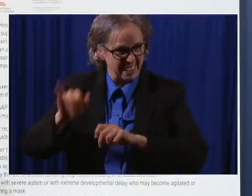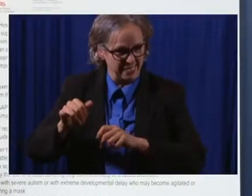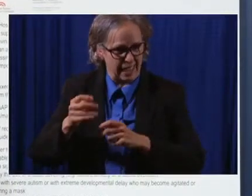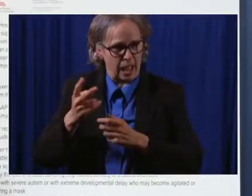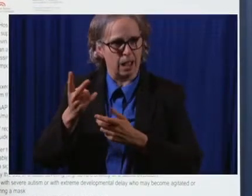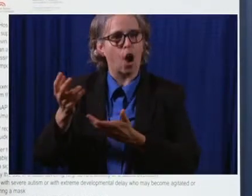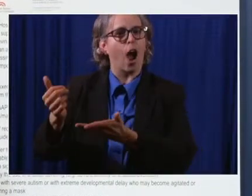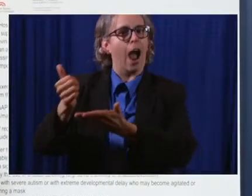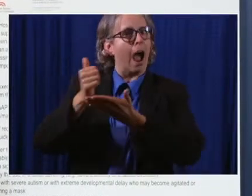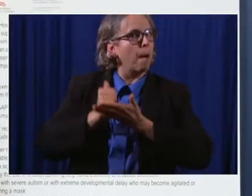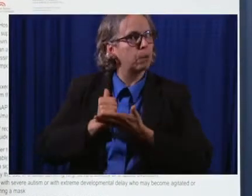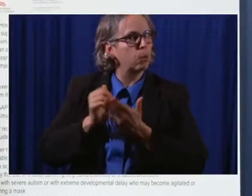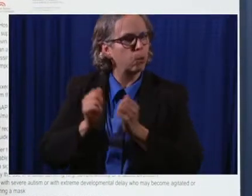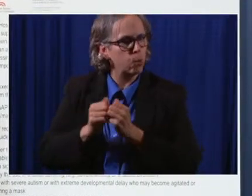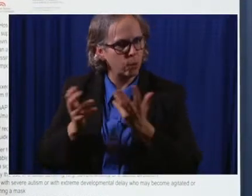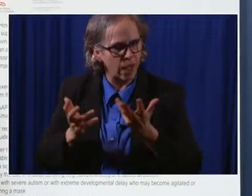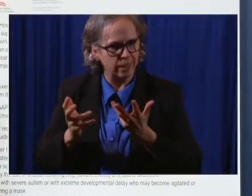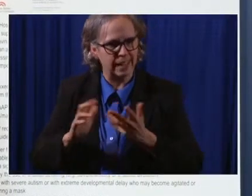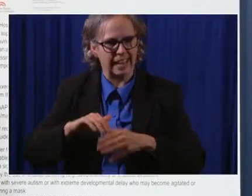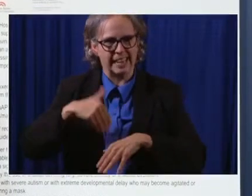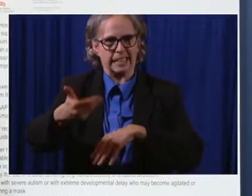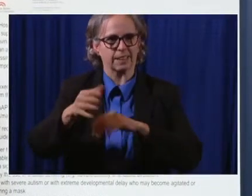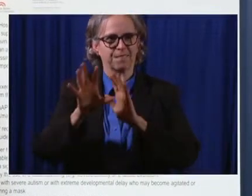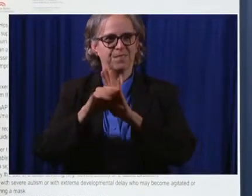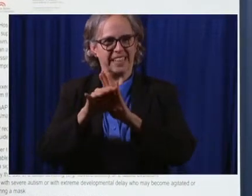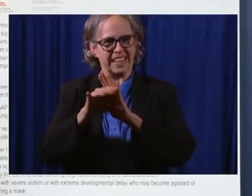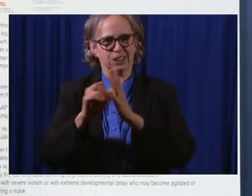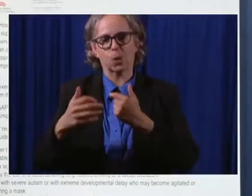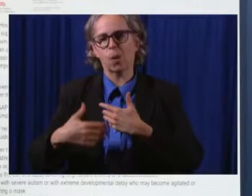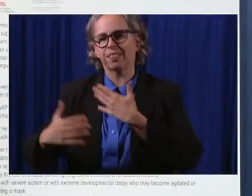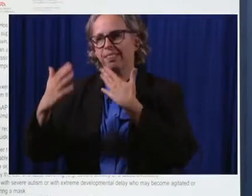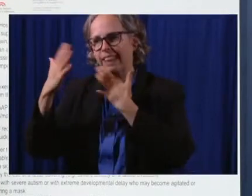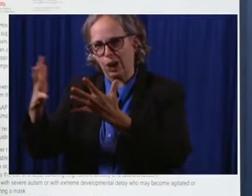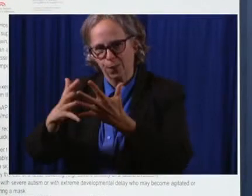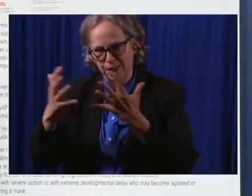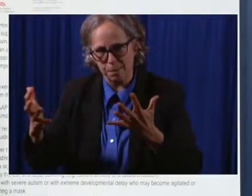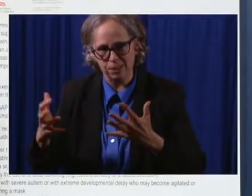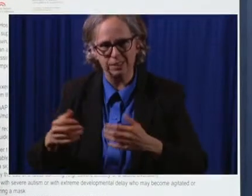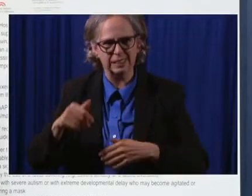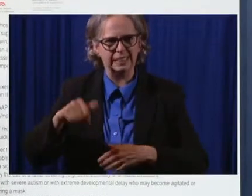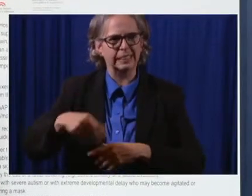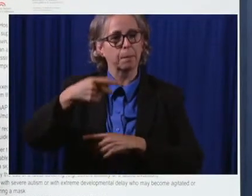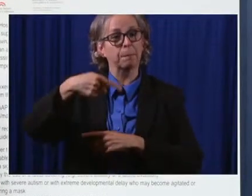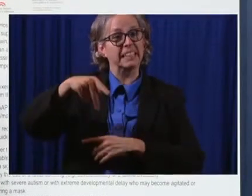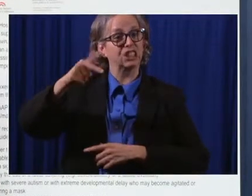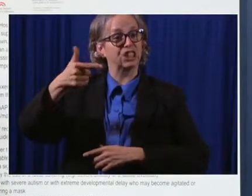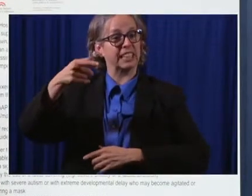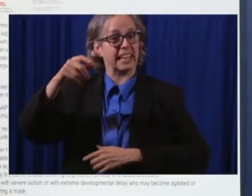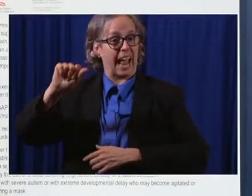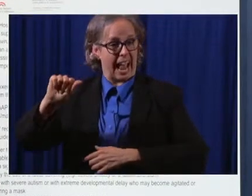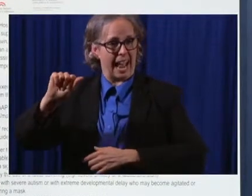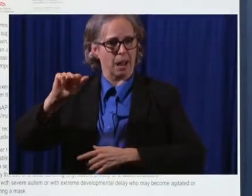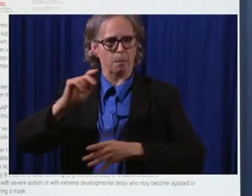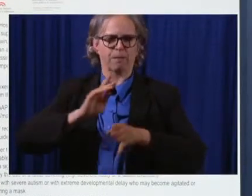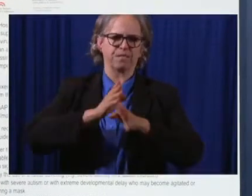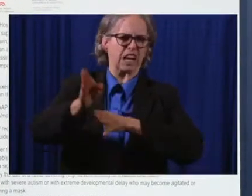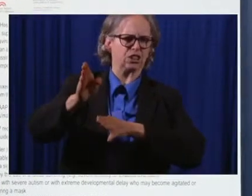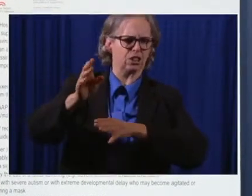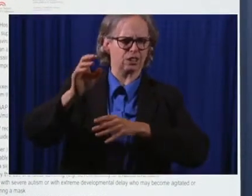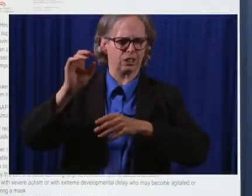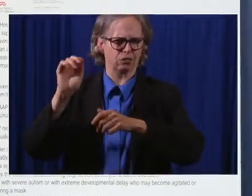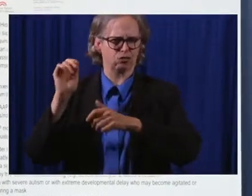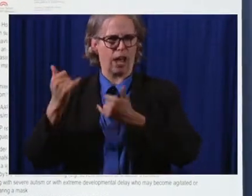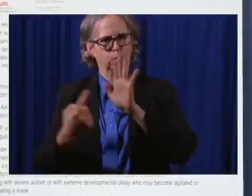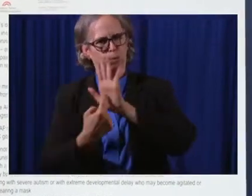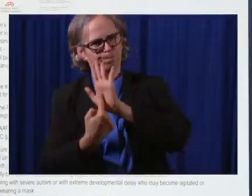been carrying on. Thank you very, very, very much. These PGA Tour professionals are helping us amplify this very